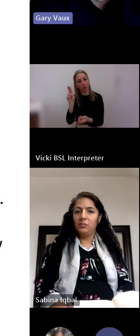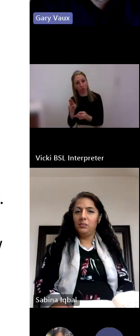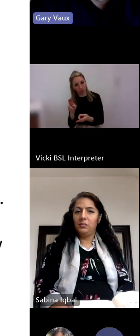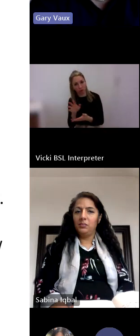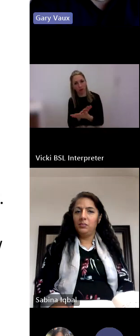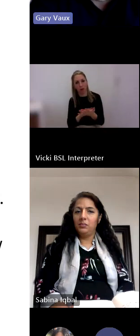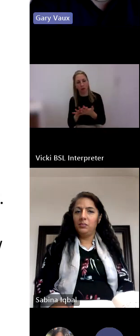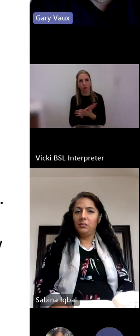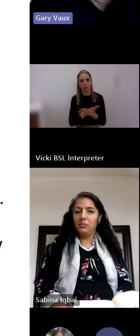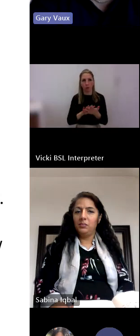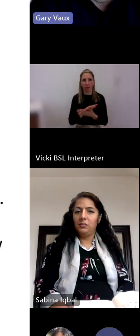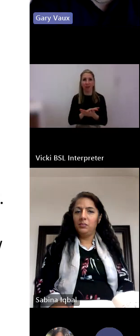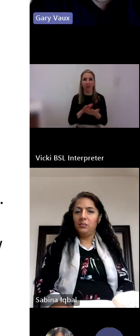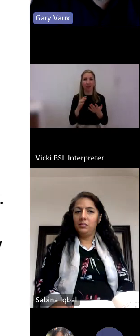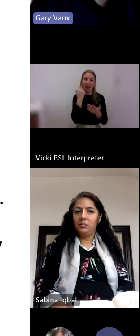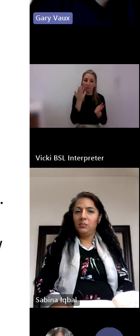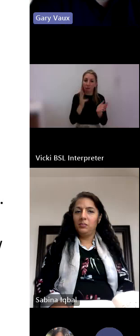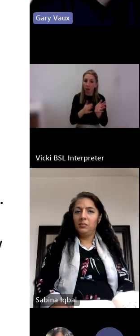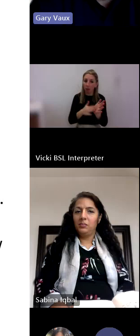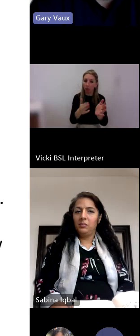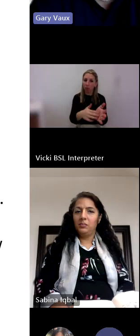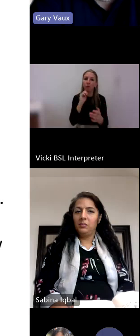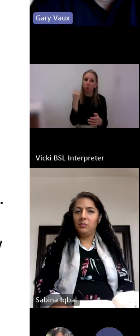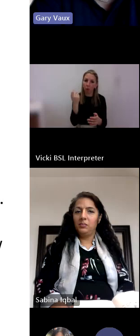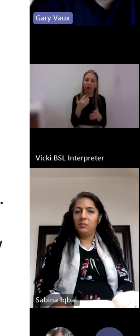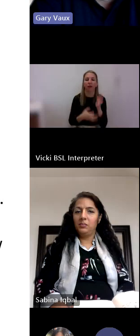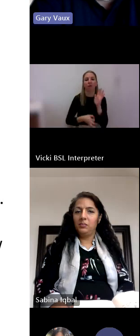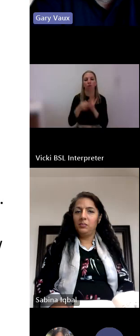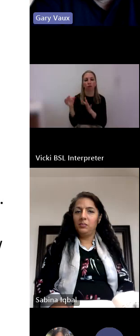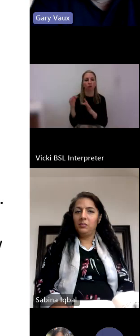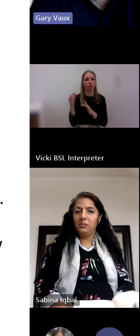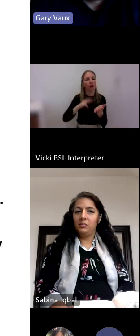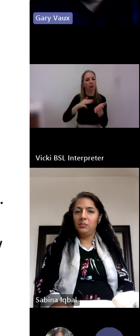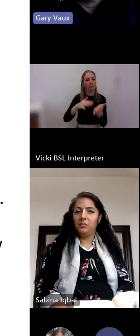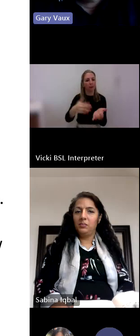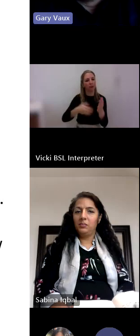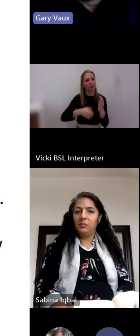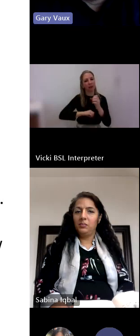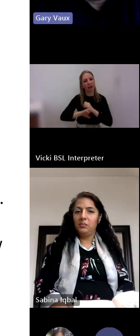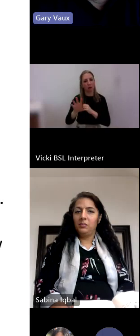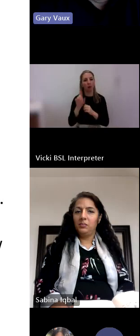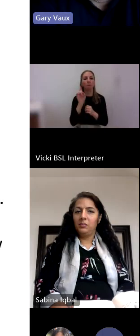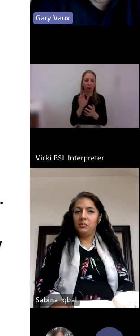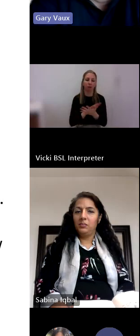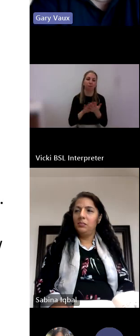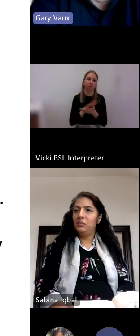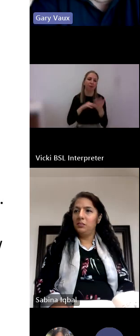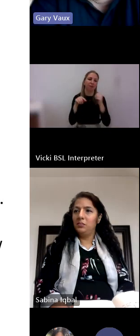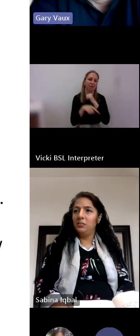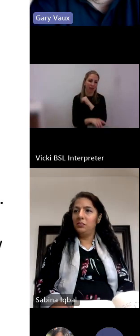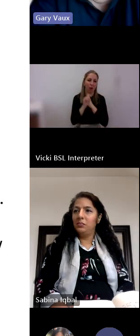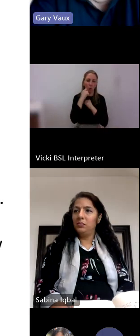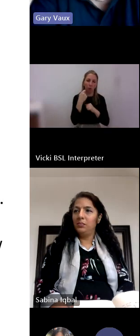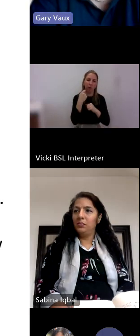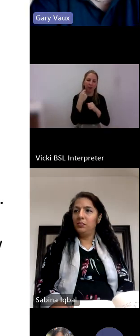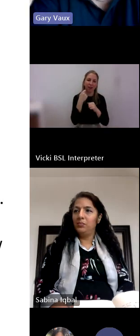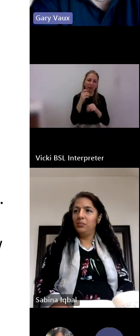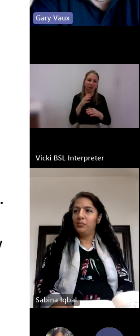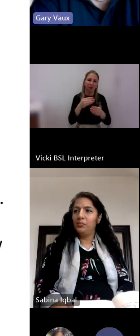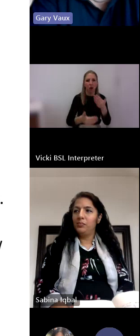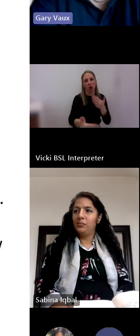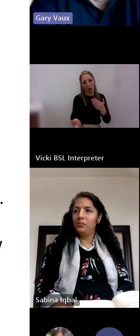makes a difference to the monthly outgoings. It does mean that their debt takes longer to clear. So it's not as if it's giving money away, but